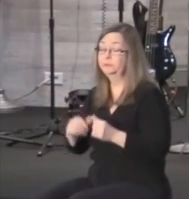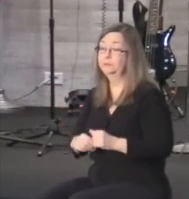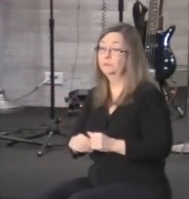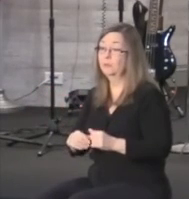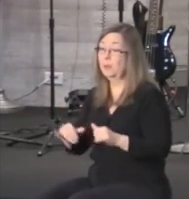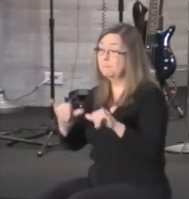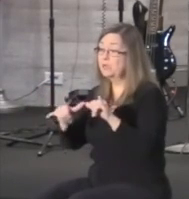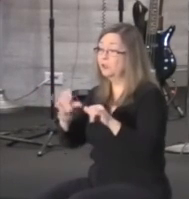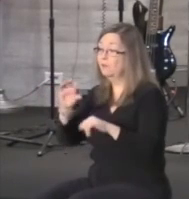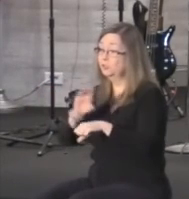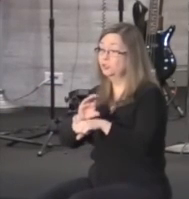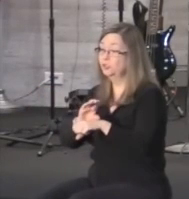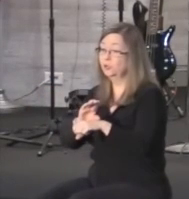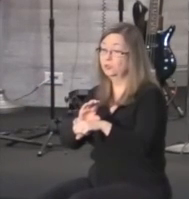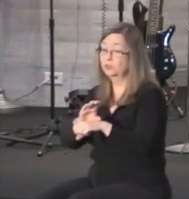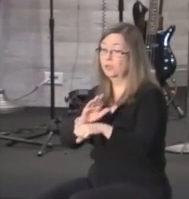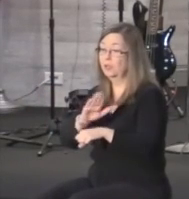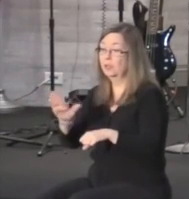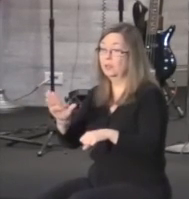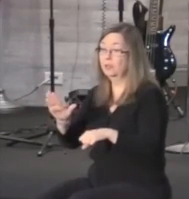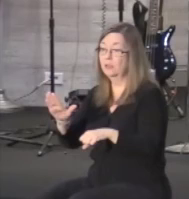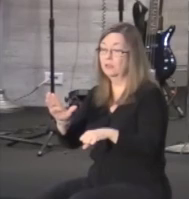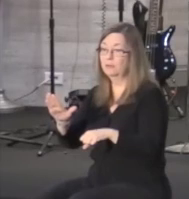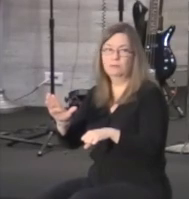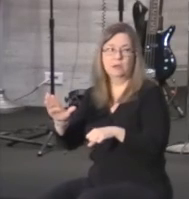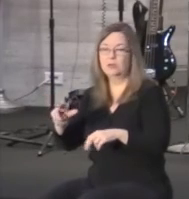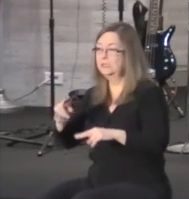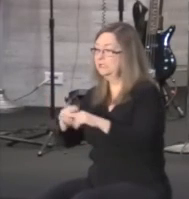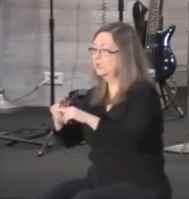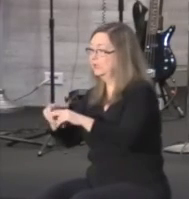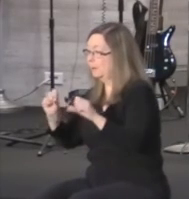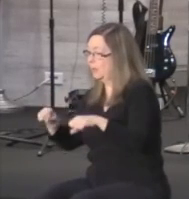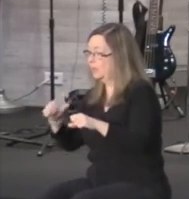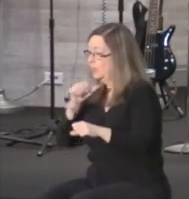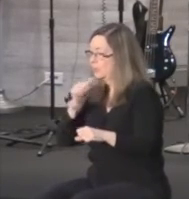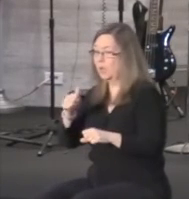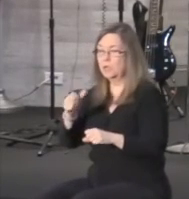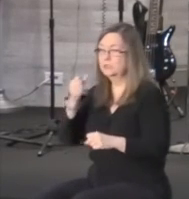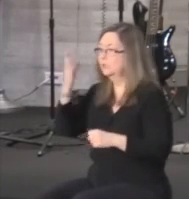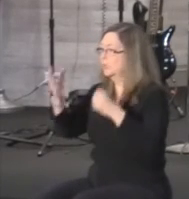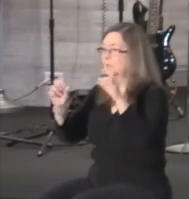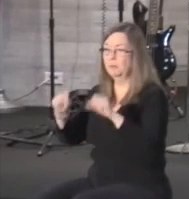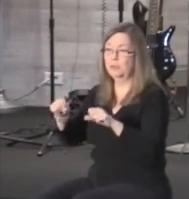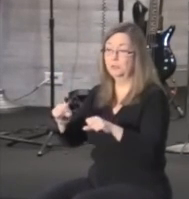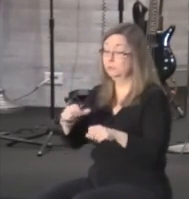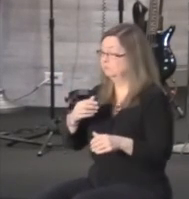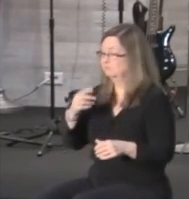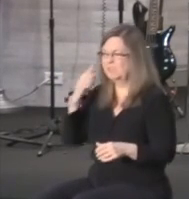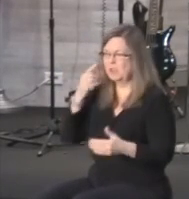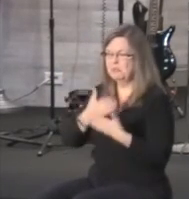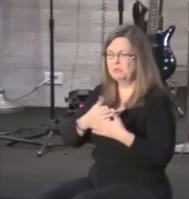The measure of the church is their ascending capacity, not our seating capacity. Sounds good, but is it true?